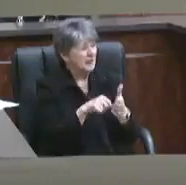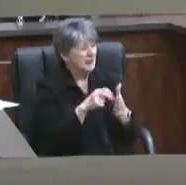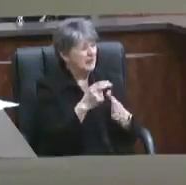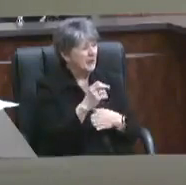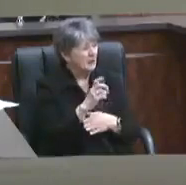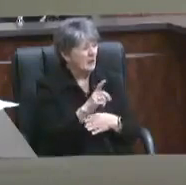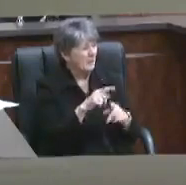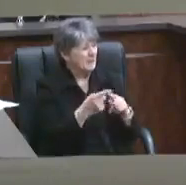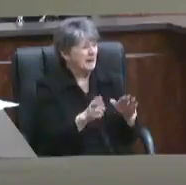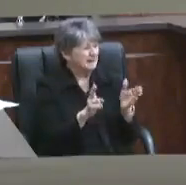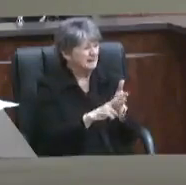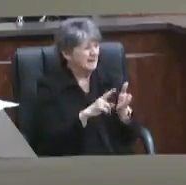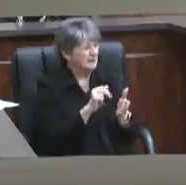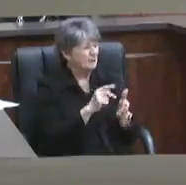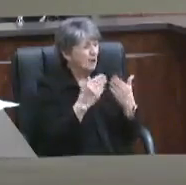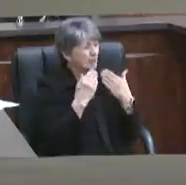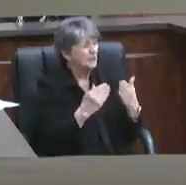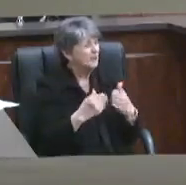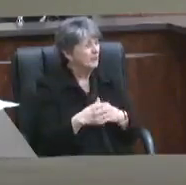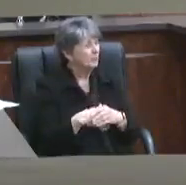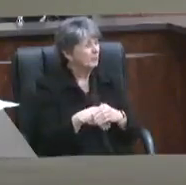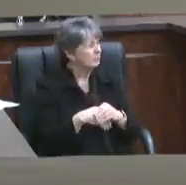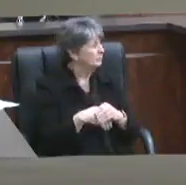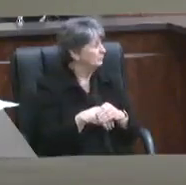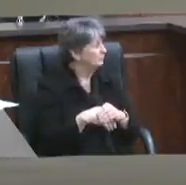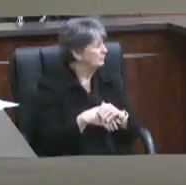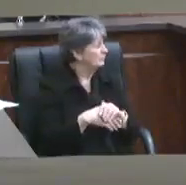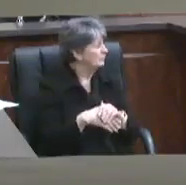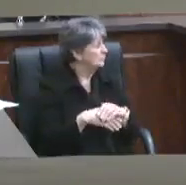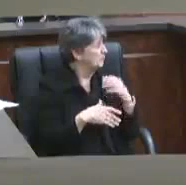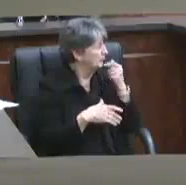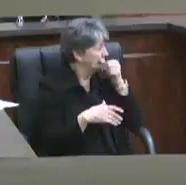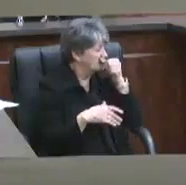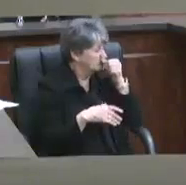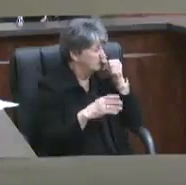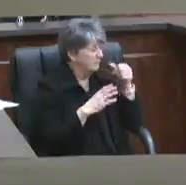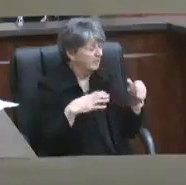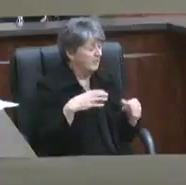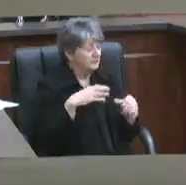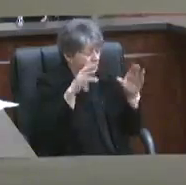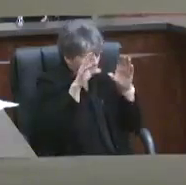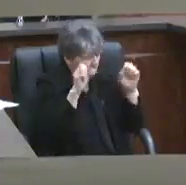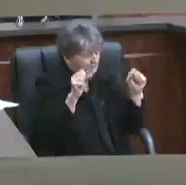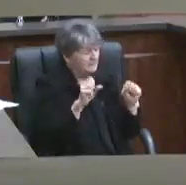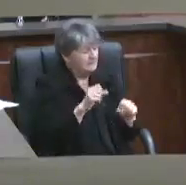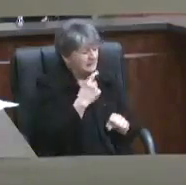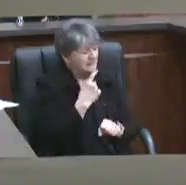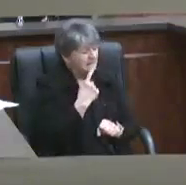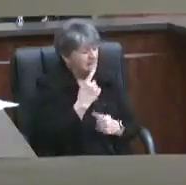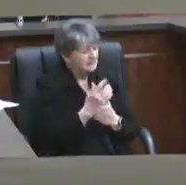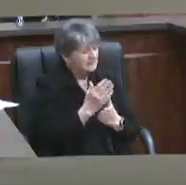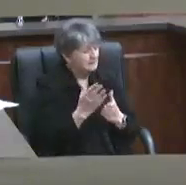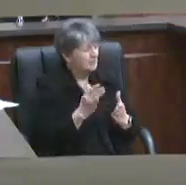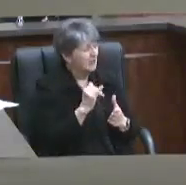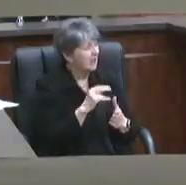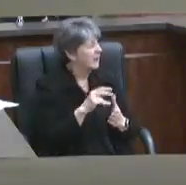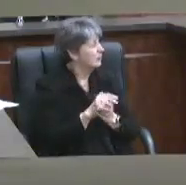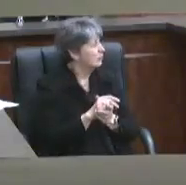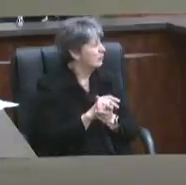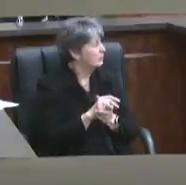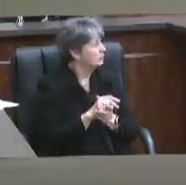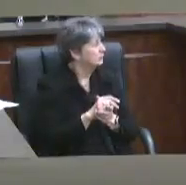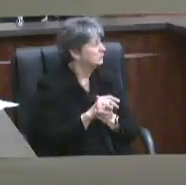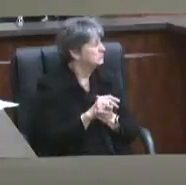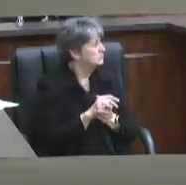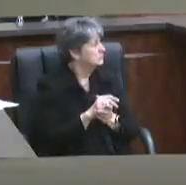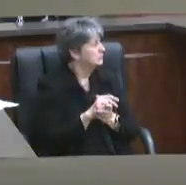I signed them all. Thank you. Council President Smalls, could I make a comment? Yes, please. I looked over the